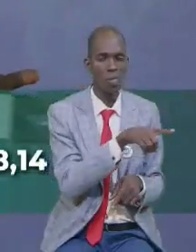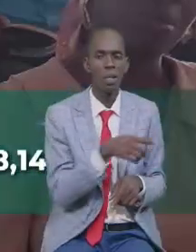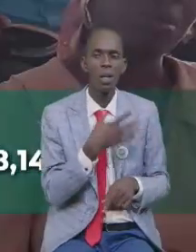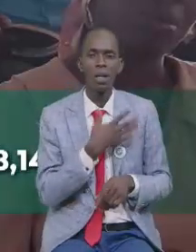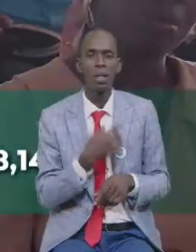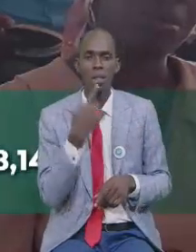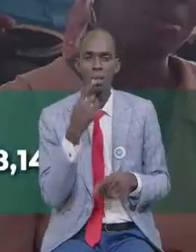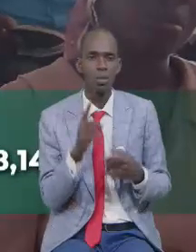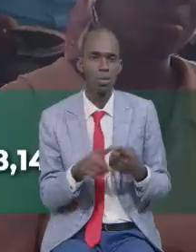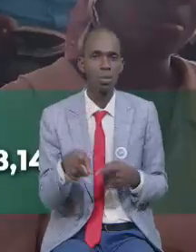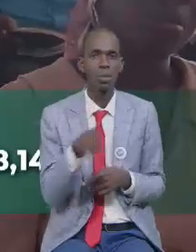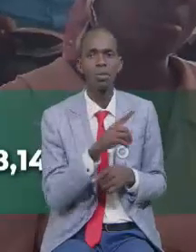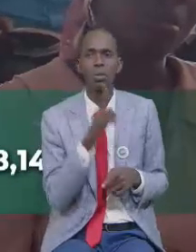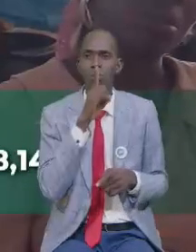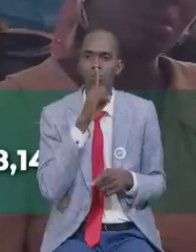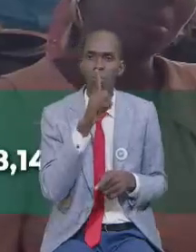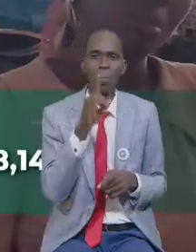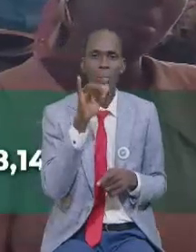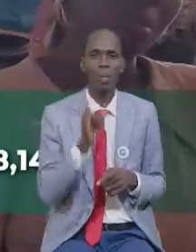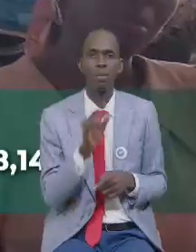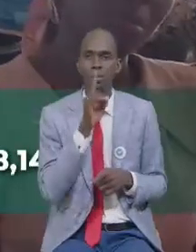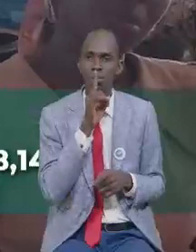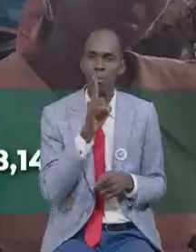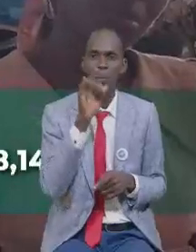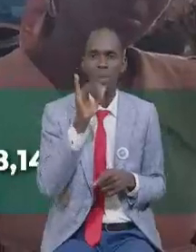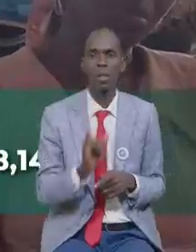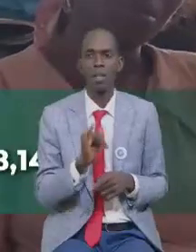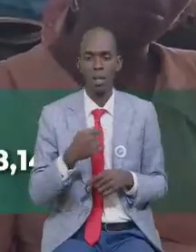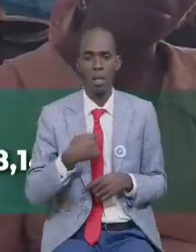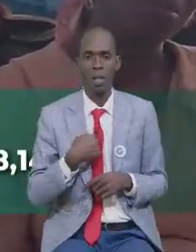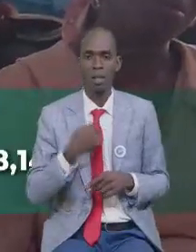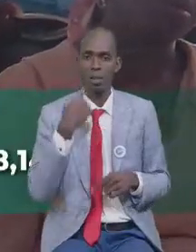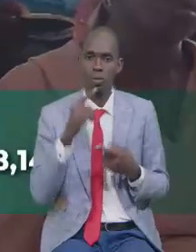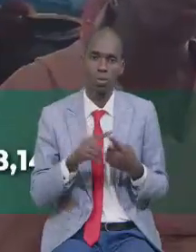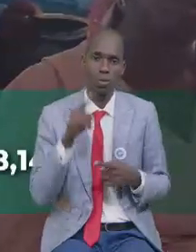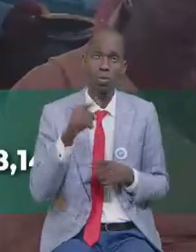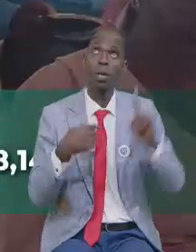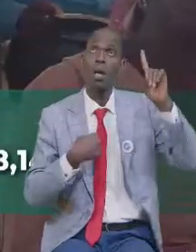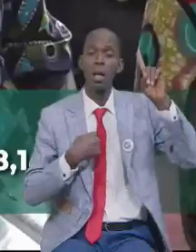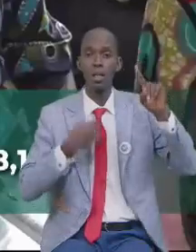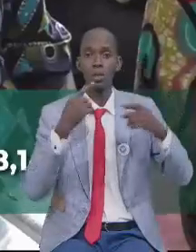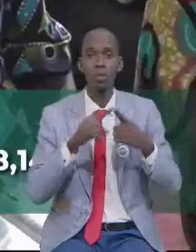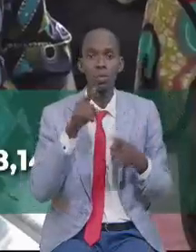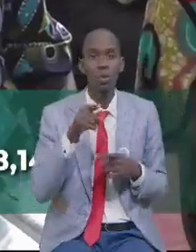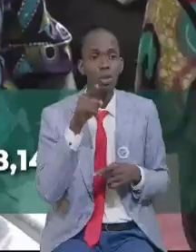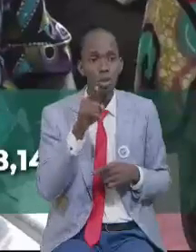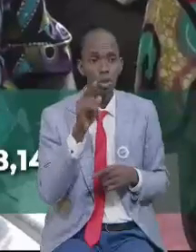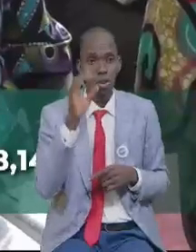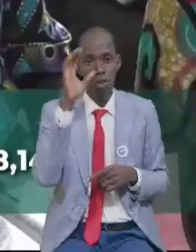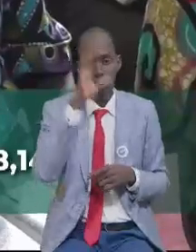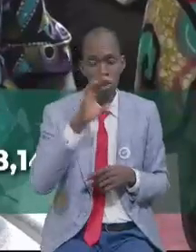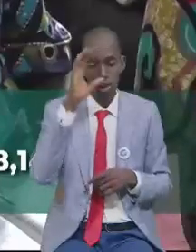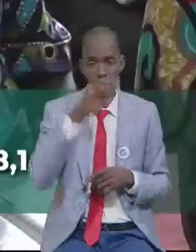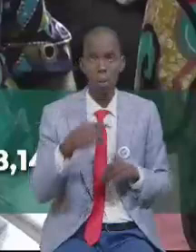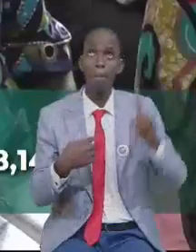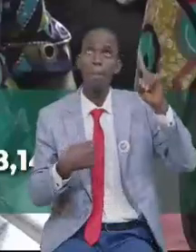said, verily, verily, I say unto you, ye seek me not